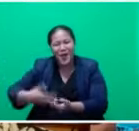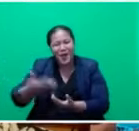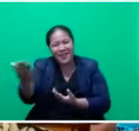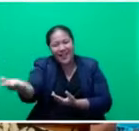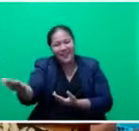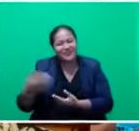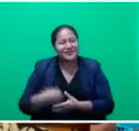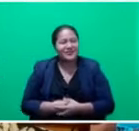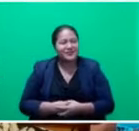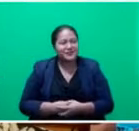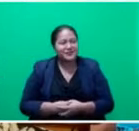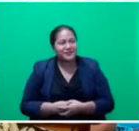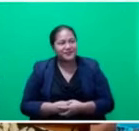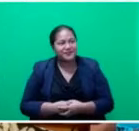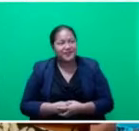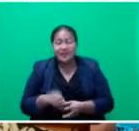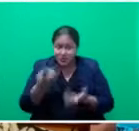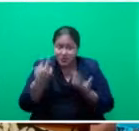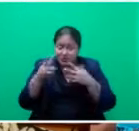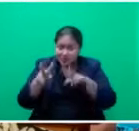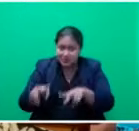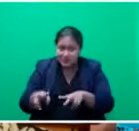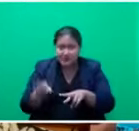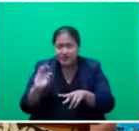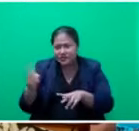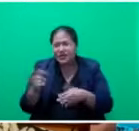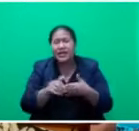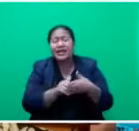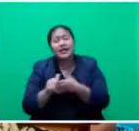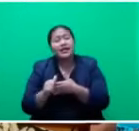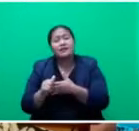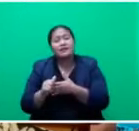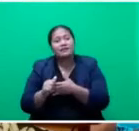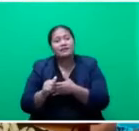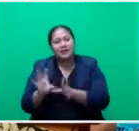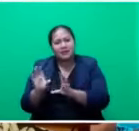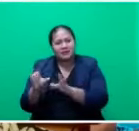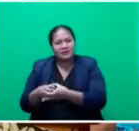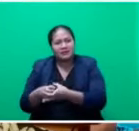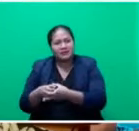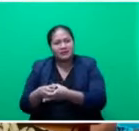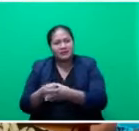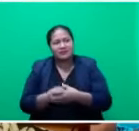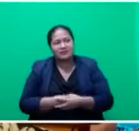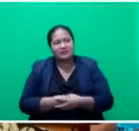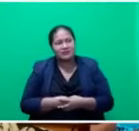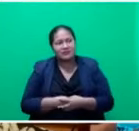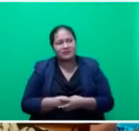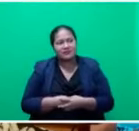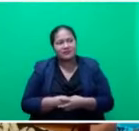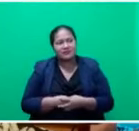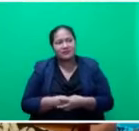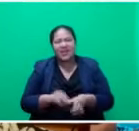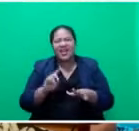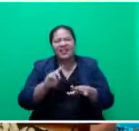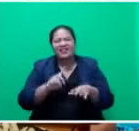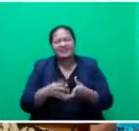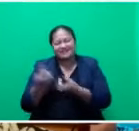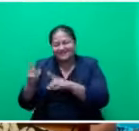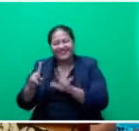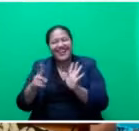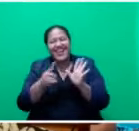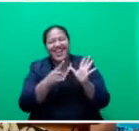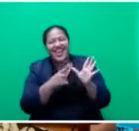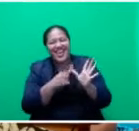itself was a crusade led by the party's founder, late A.D. Patel, his